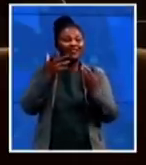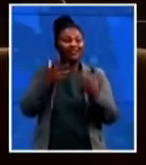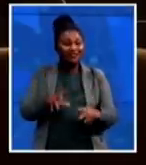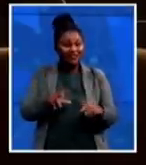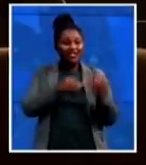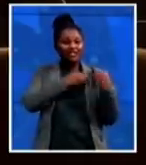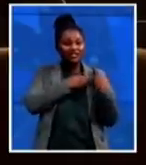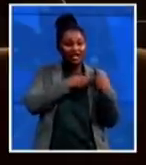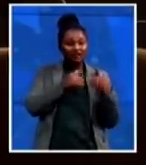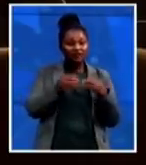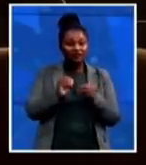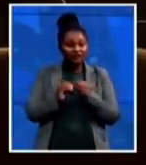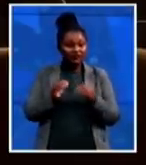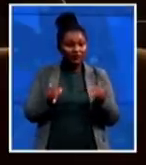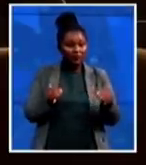service?